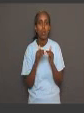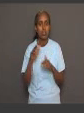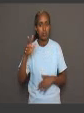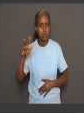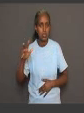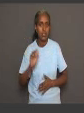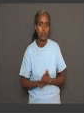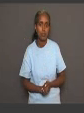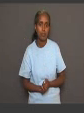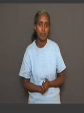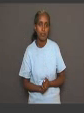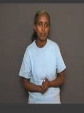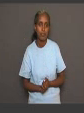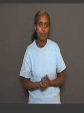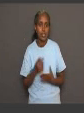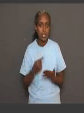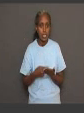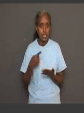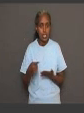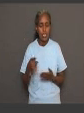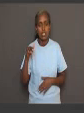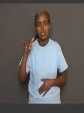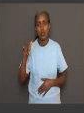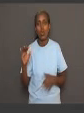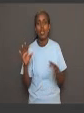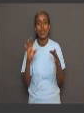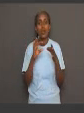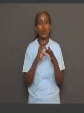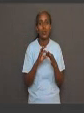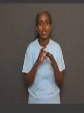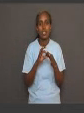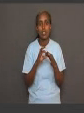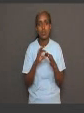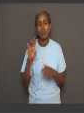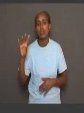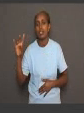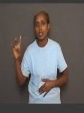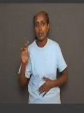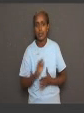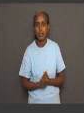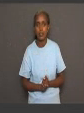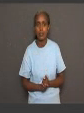3. Then the y-coordinate would be 7.